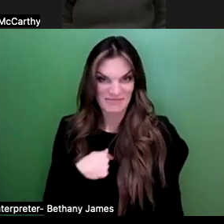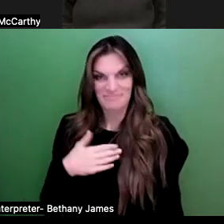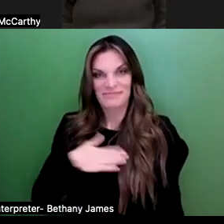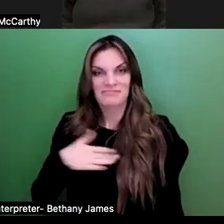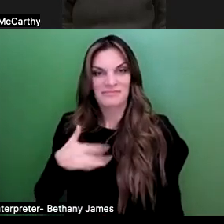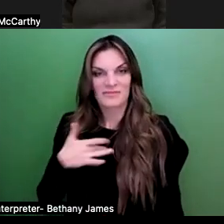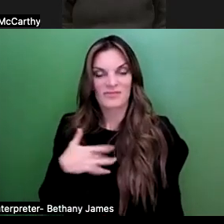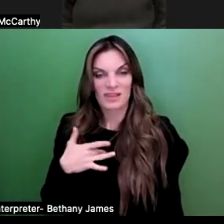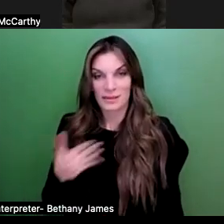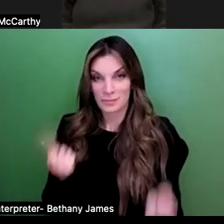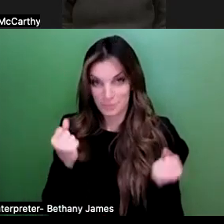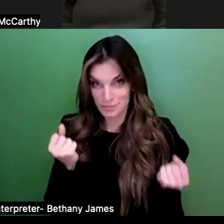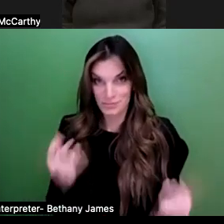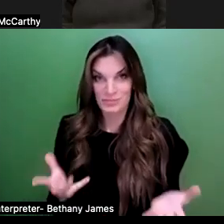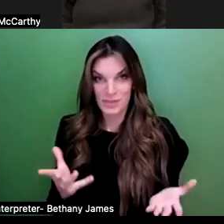the number of